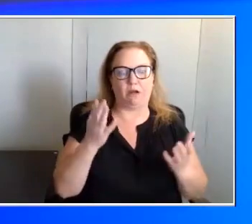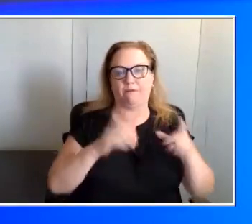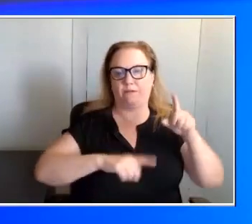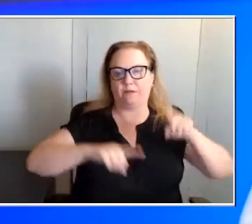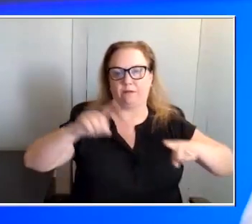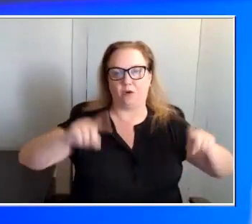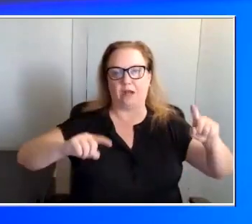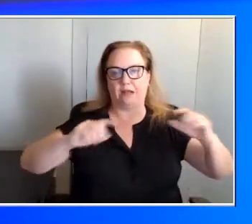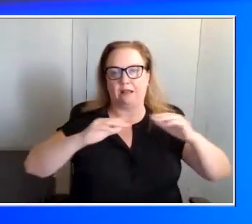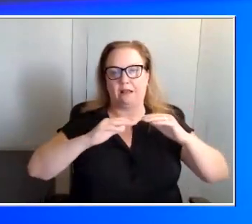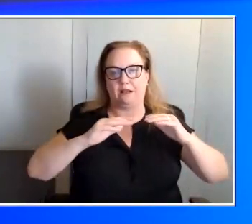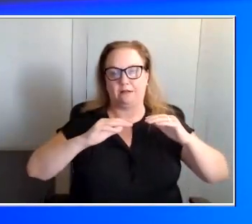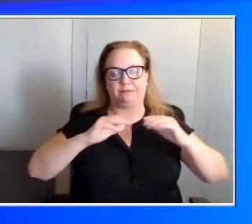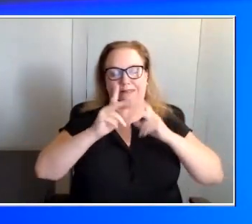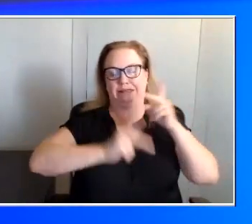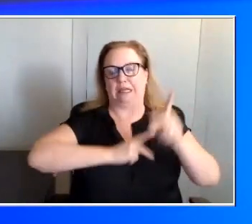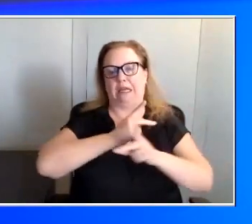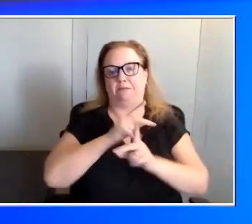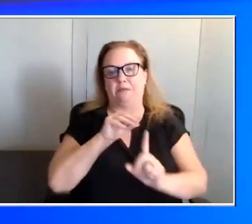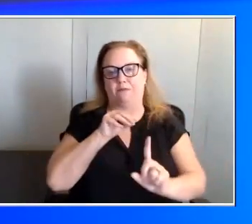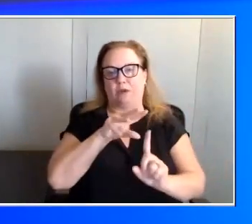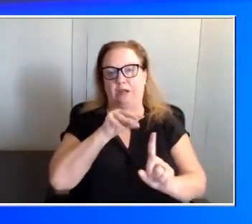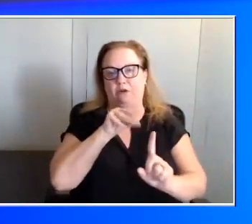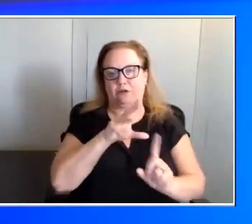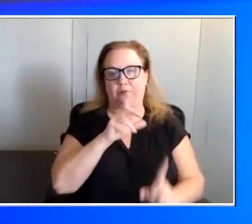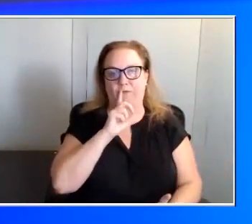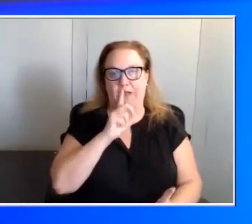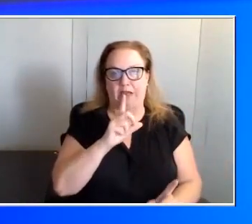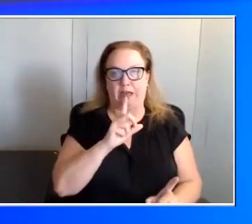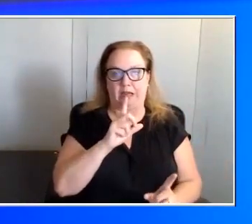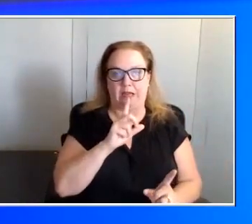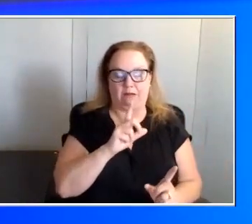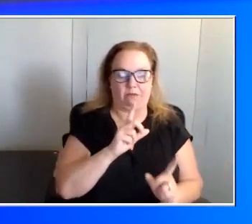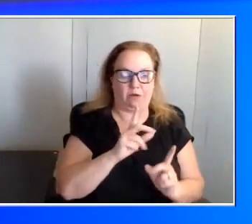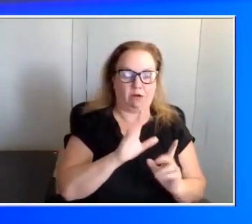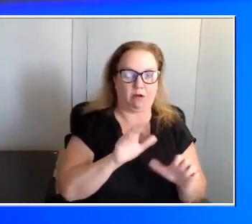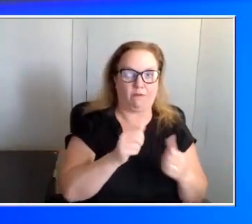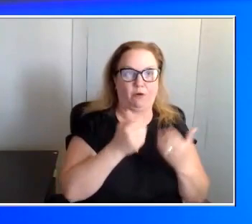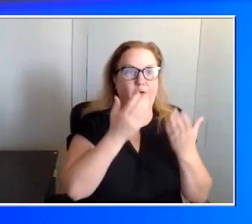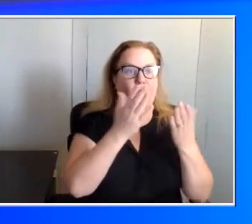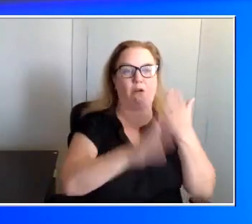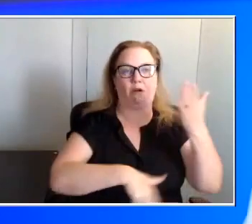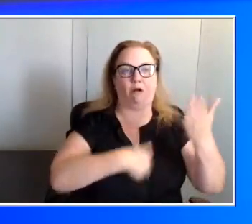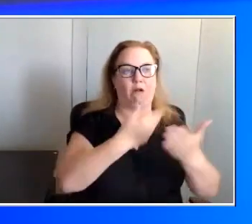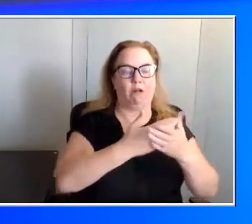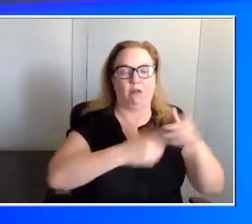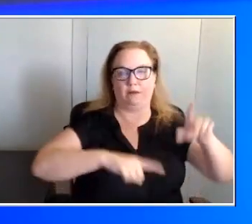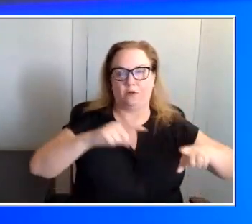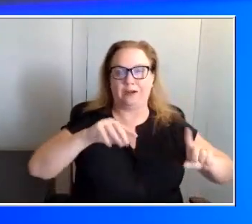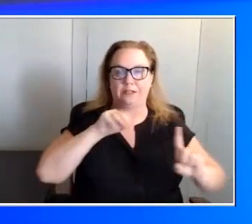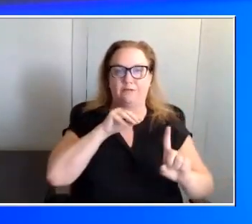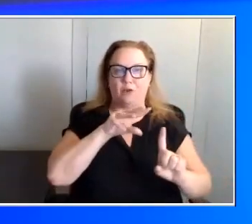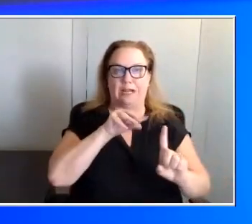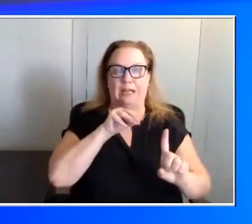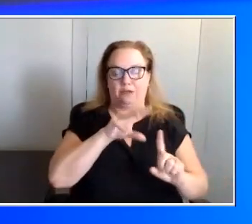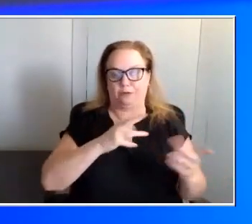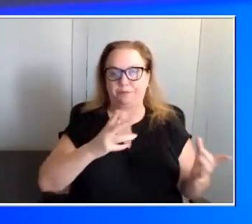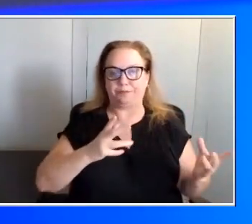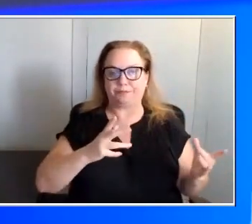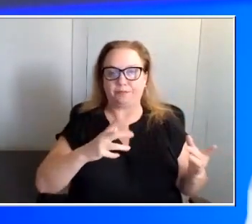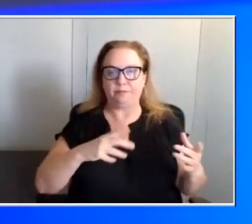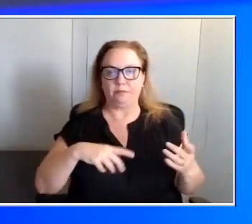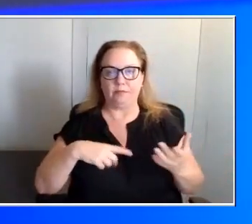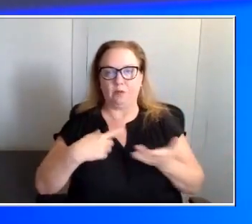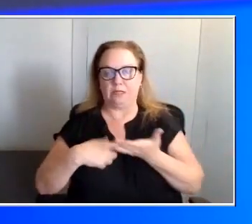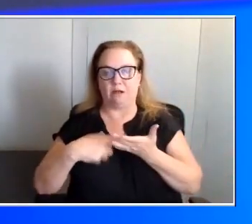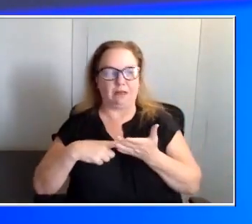of radiation. If we just offer one type, then all the patients will get the one type, but we actually offer all the different types of radiation, and we discuss the different options.